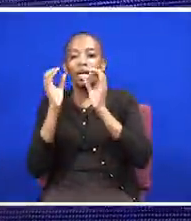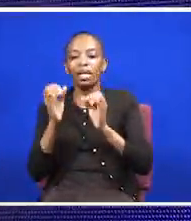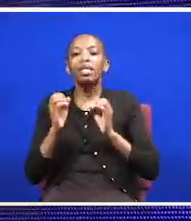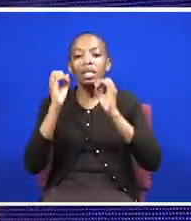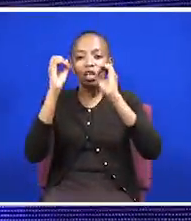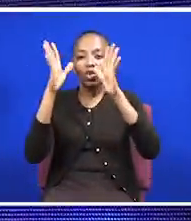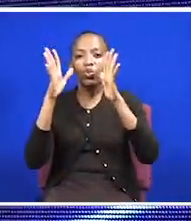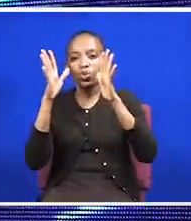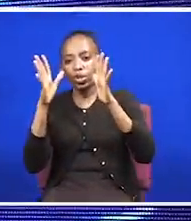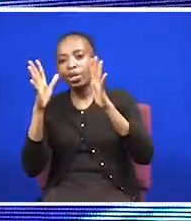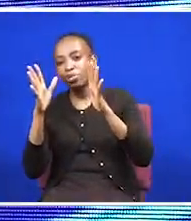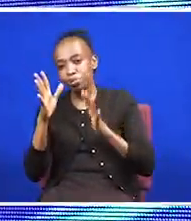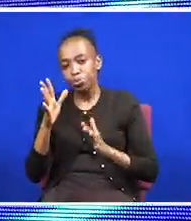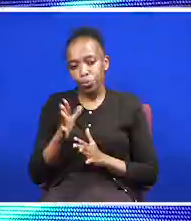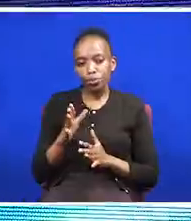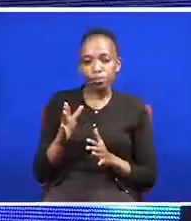Hallelujah.